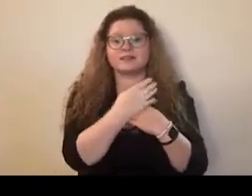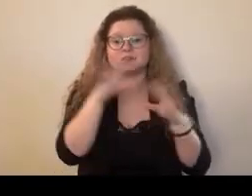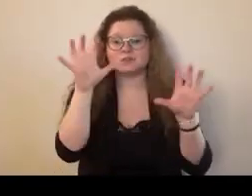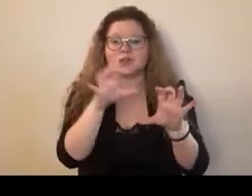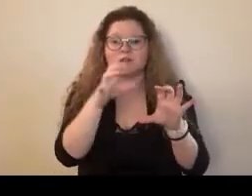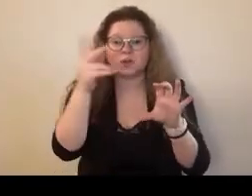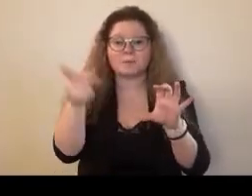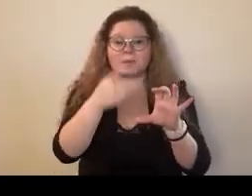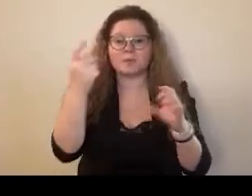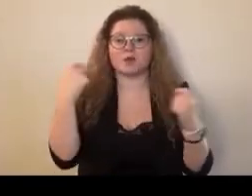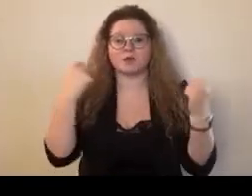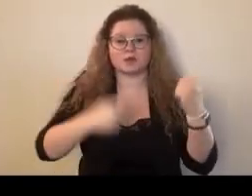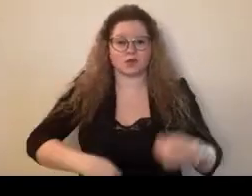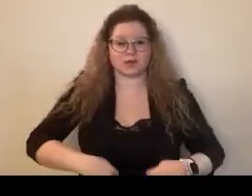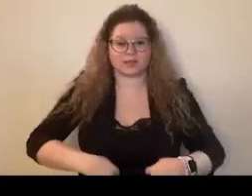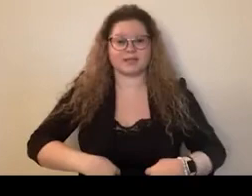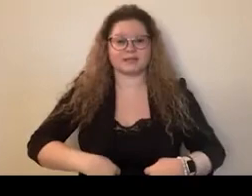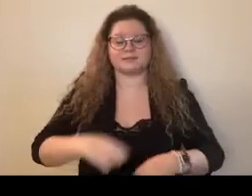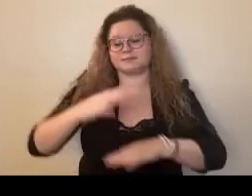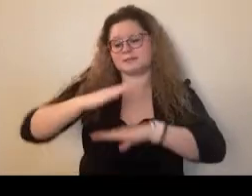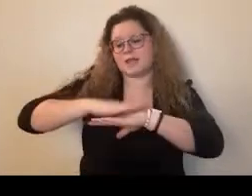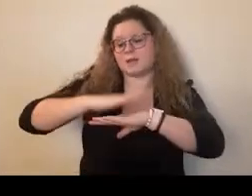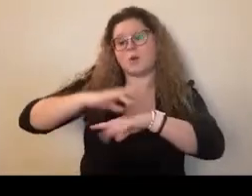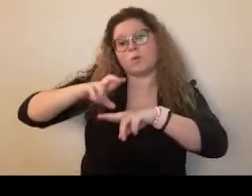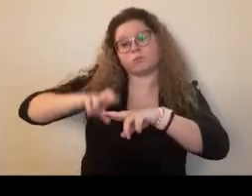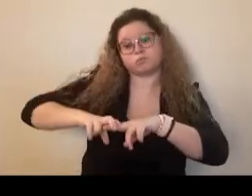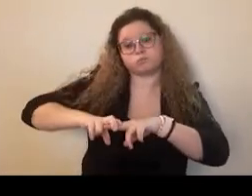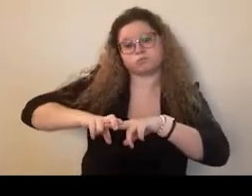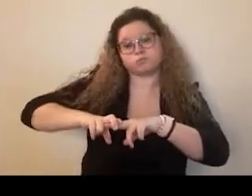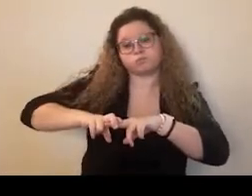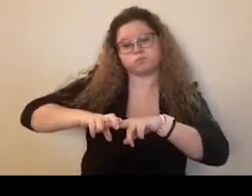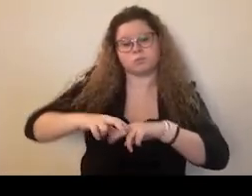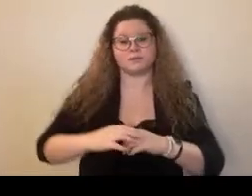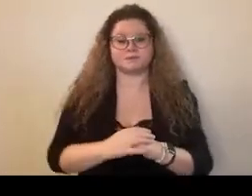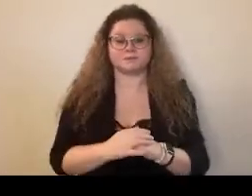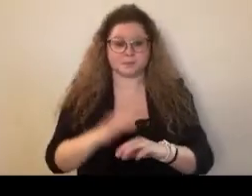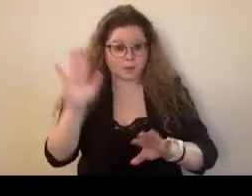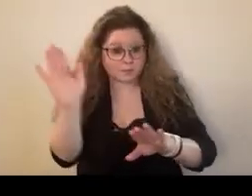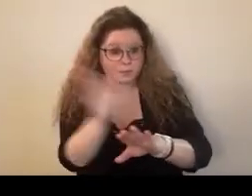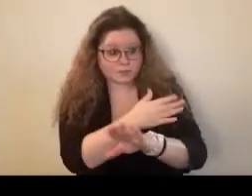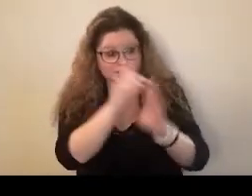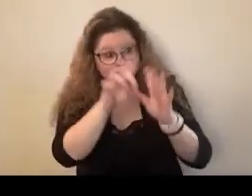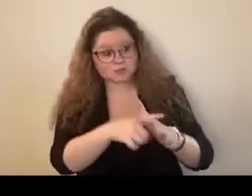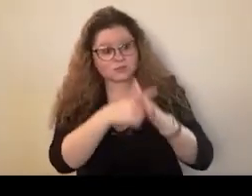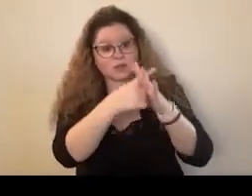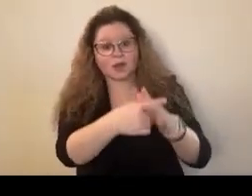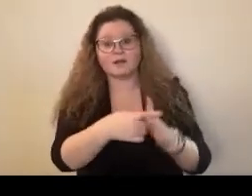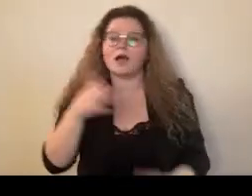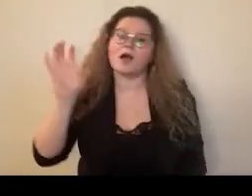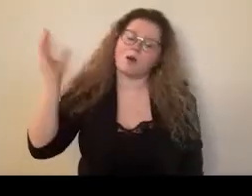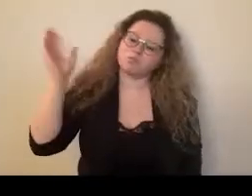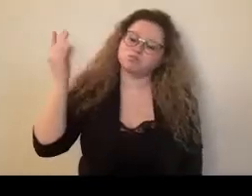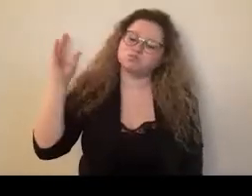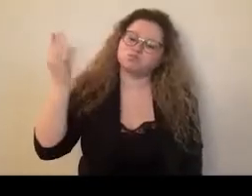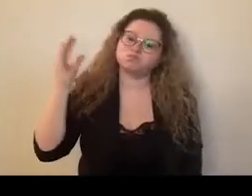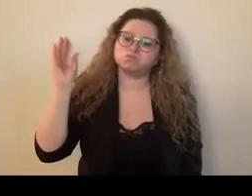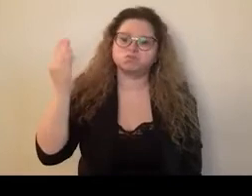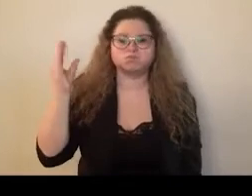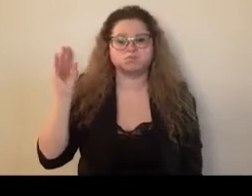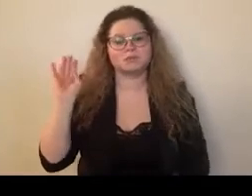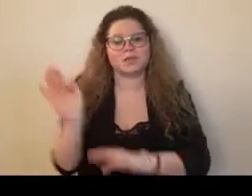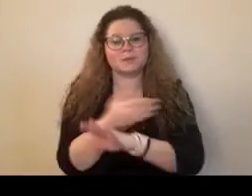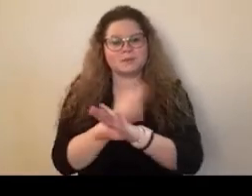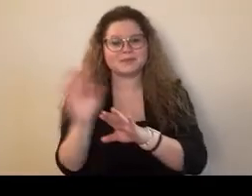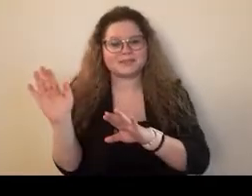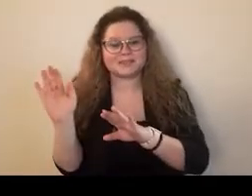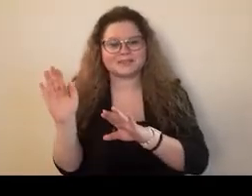cardigan as she's sitting at the table. Every time the music played, she rattled the tambourine,